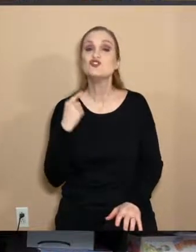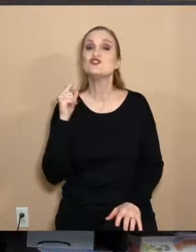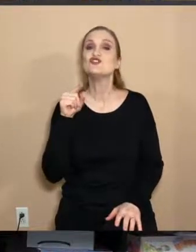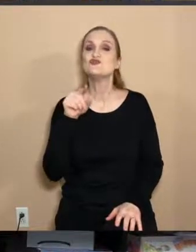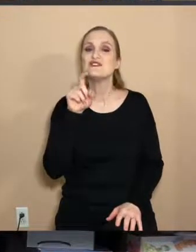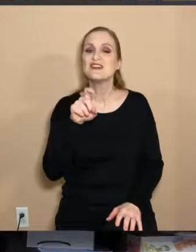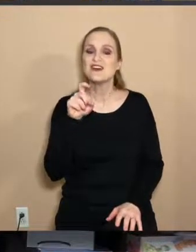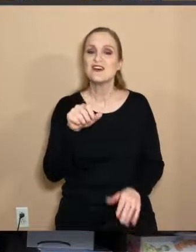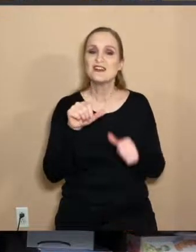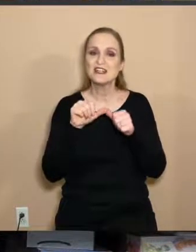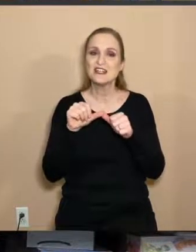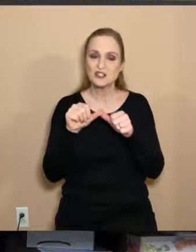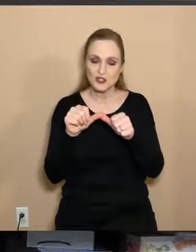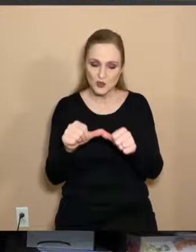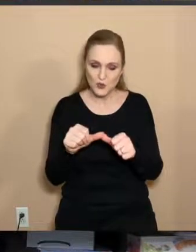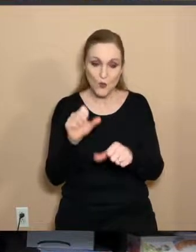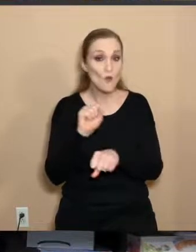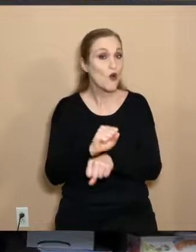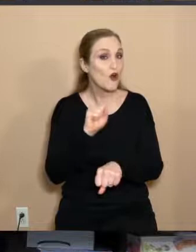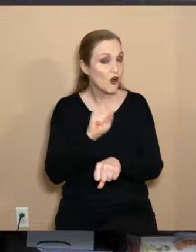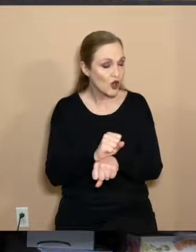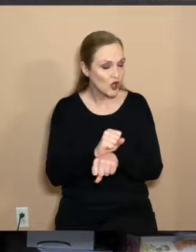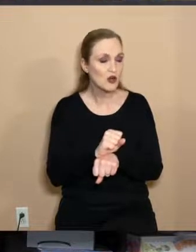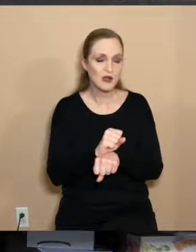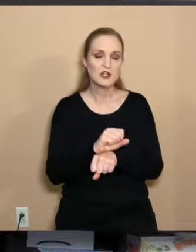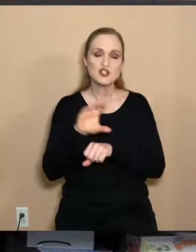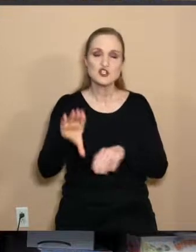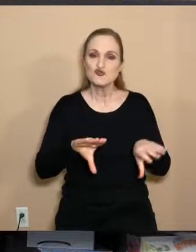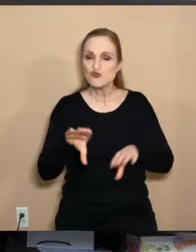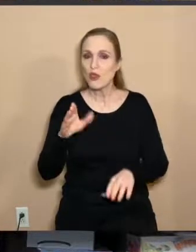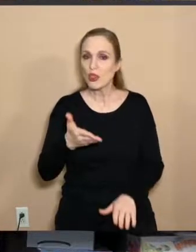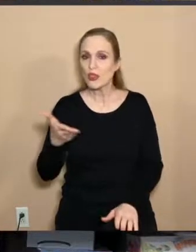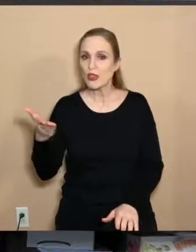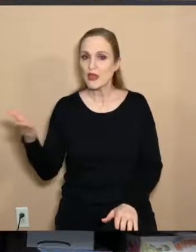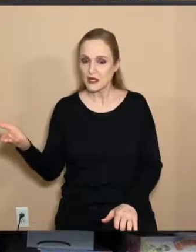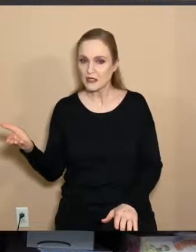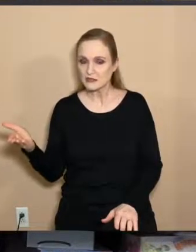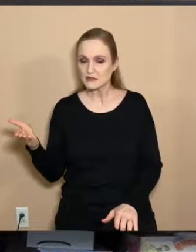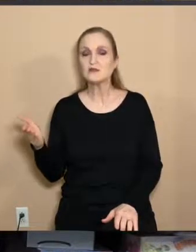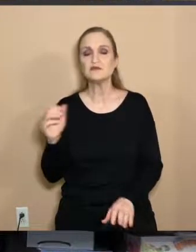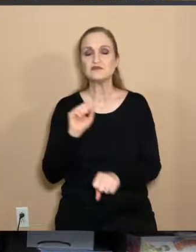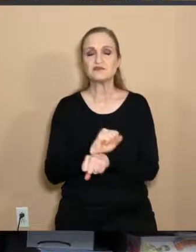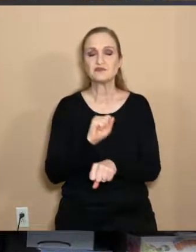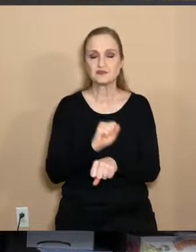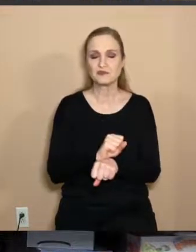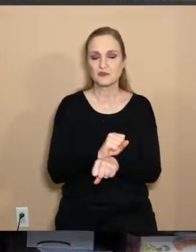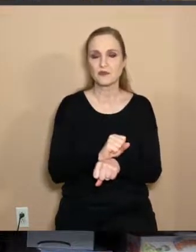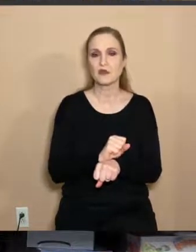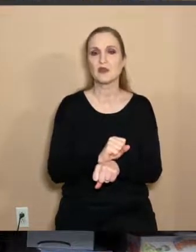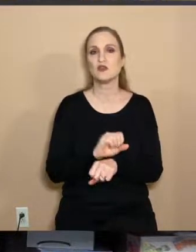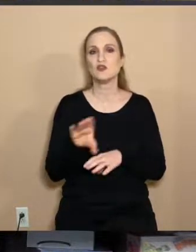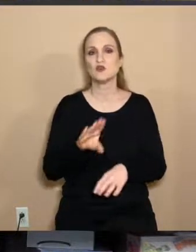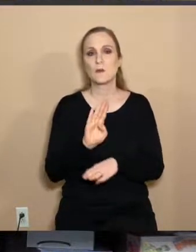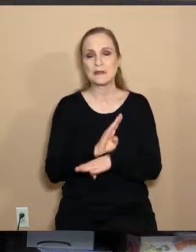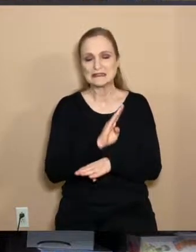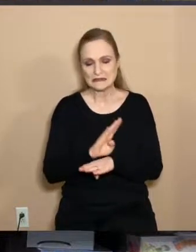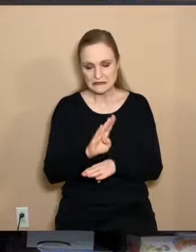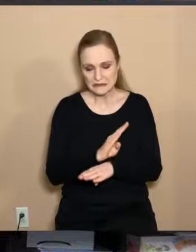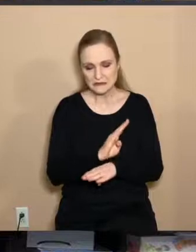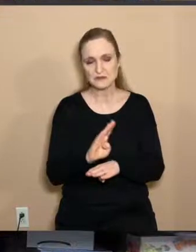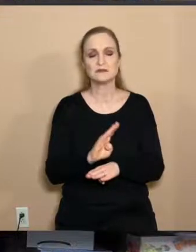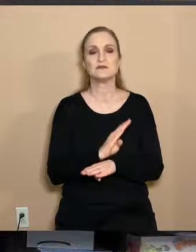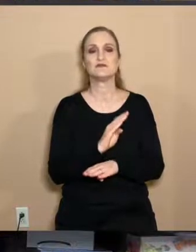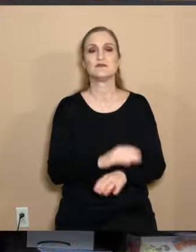cast our bread on the waters. We have to send our grain across the sea. We have to engage in work. We have to work for a living. We have to